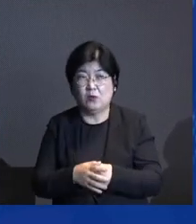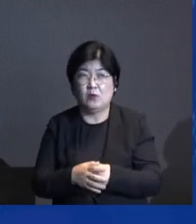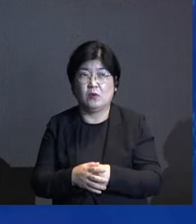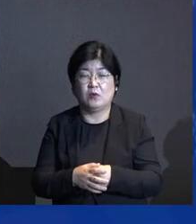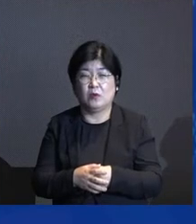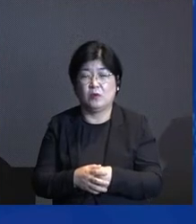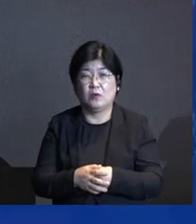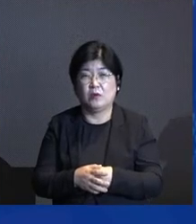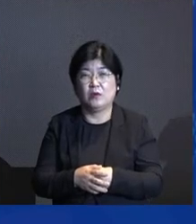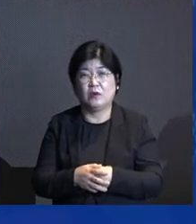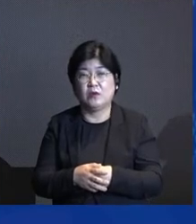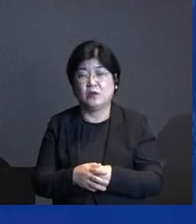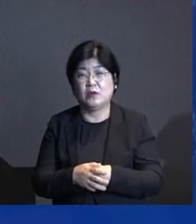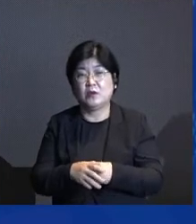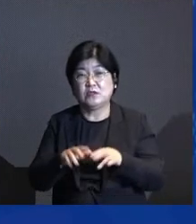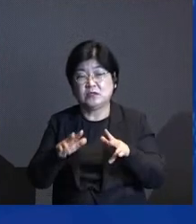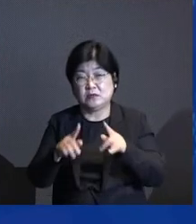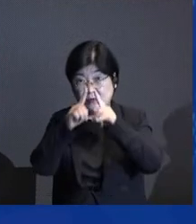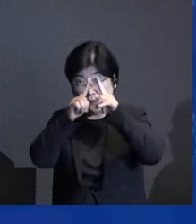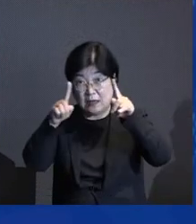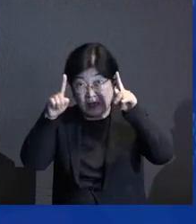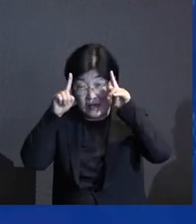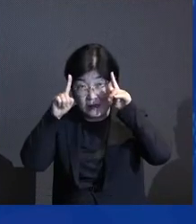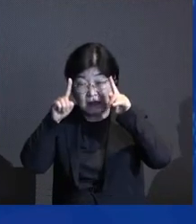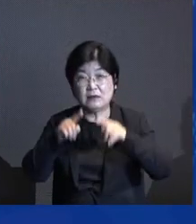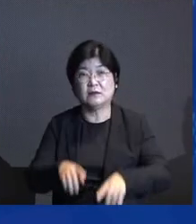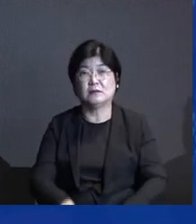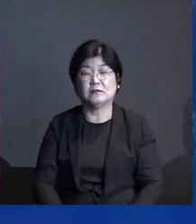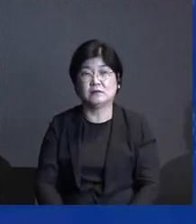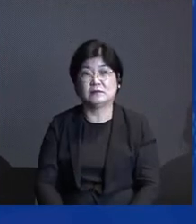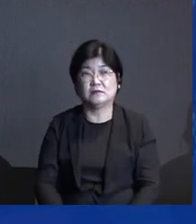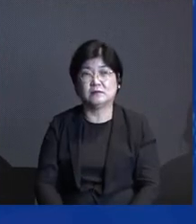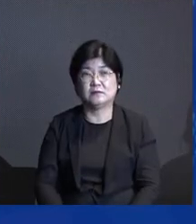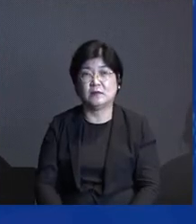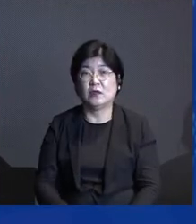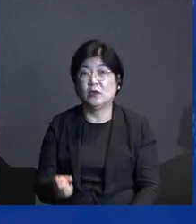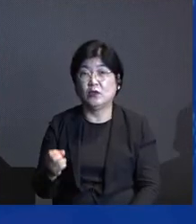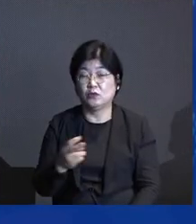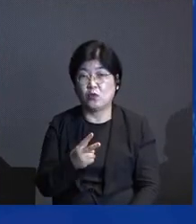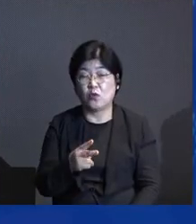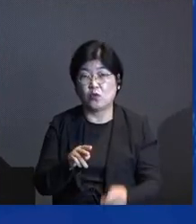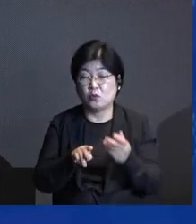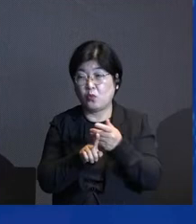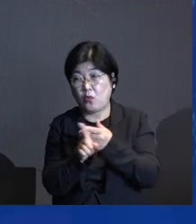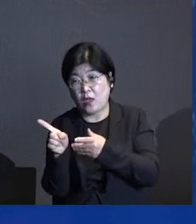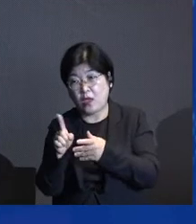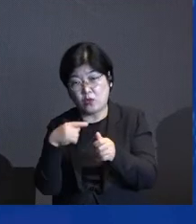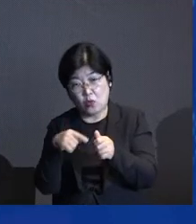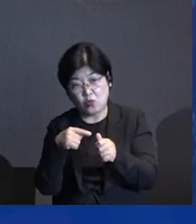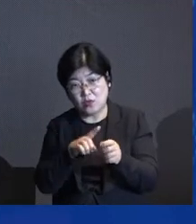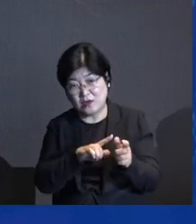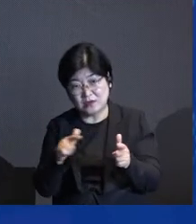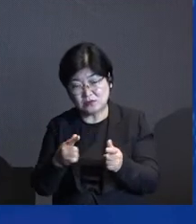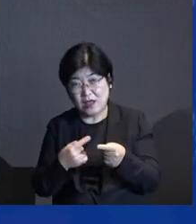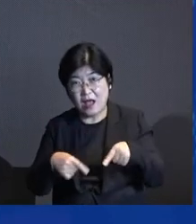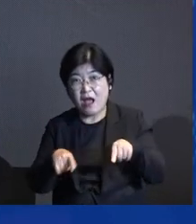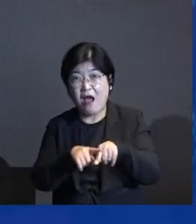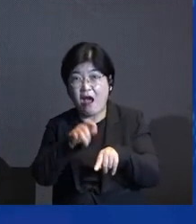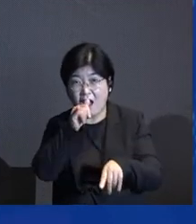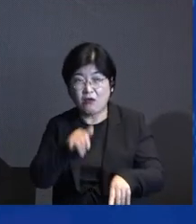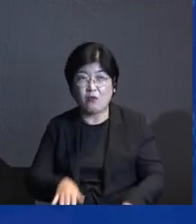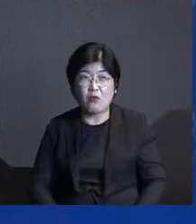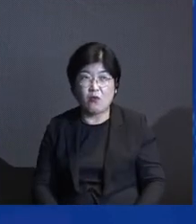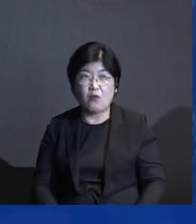local universities, the non-national education, etc. And at the non-community level, it